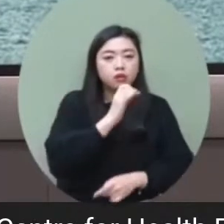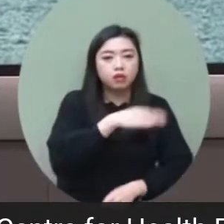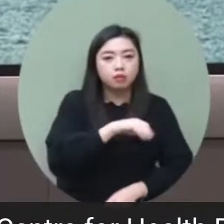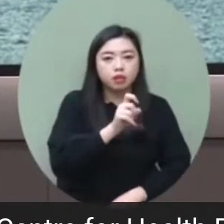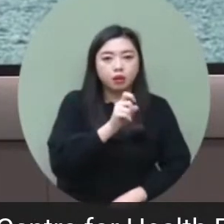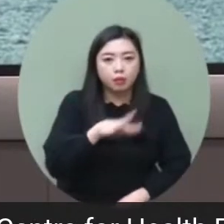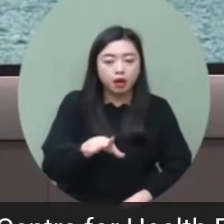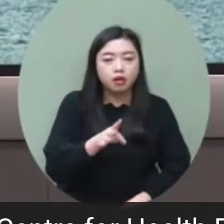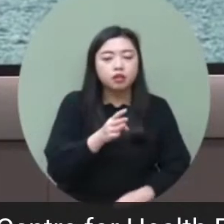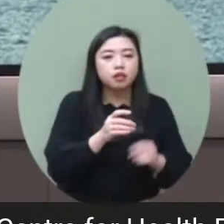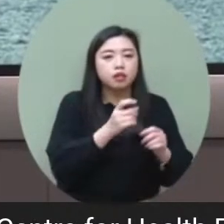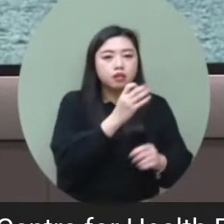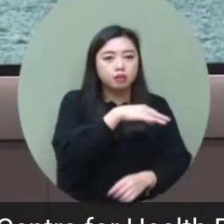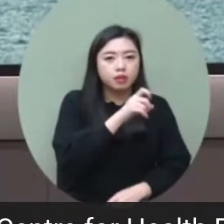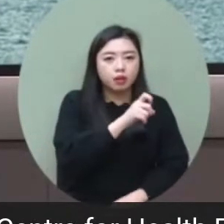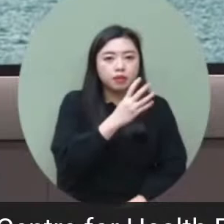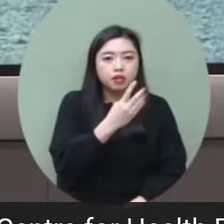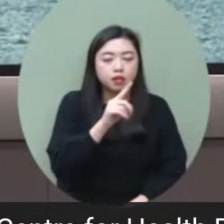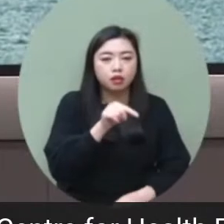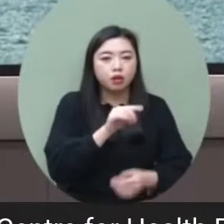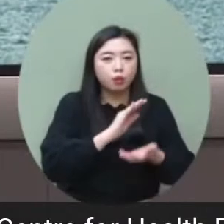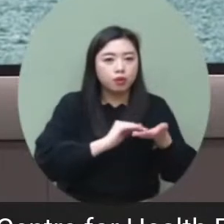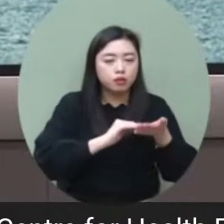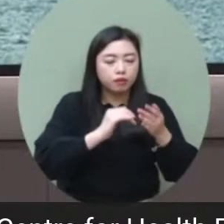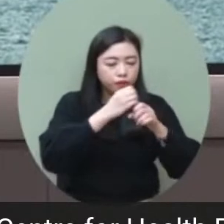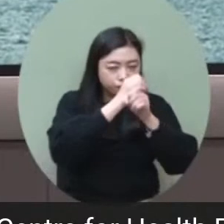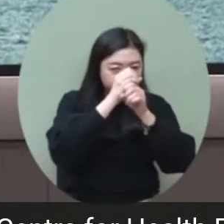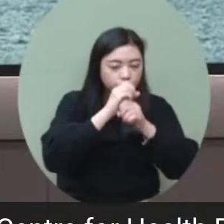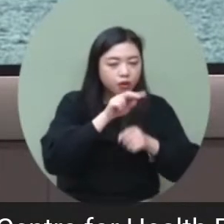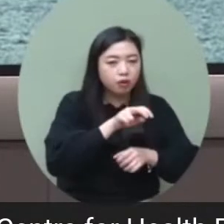2,270 were confirmed by the Hospital Authority, and another